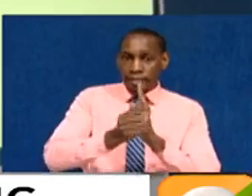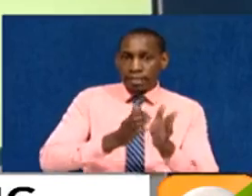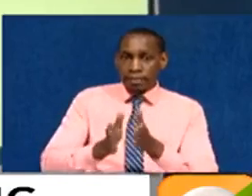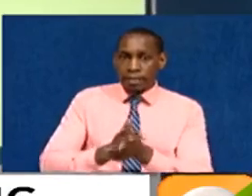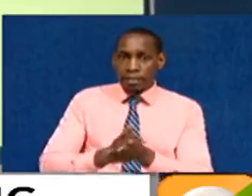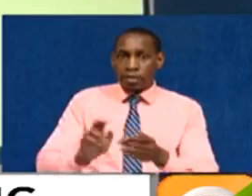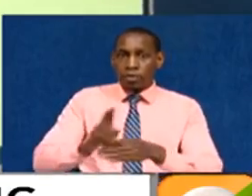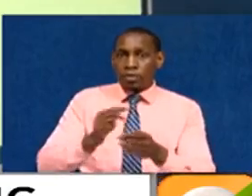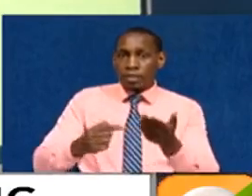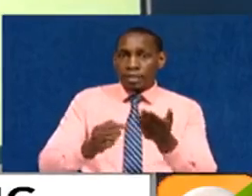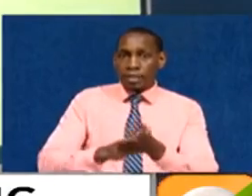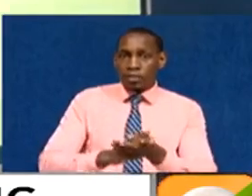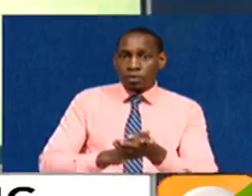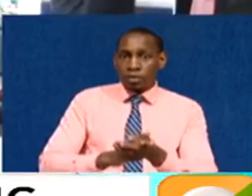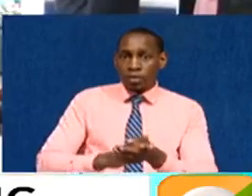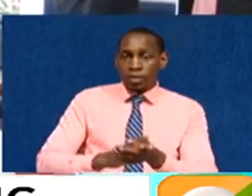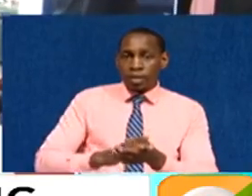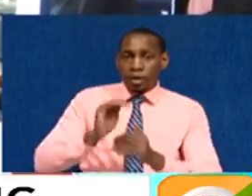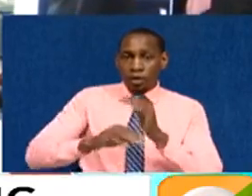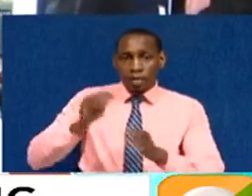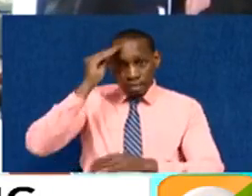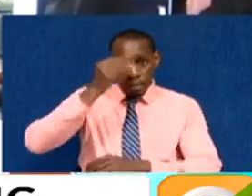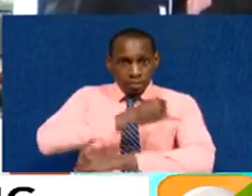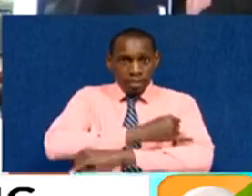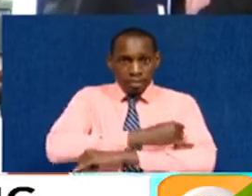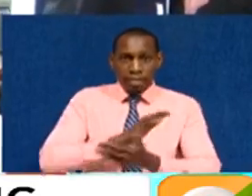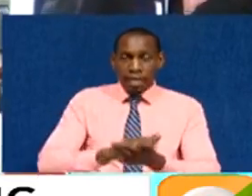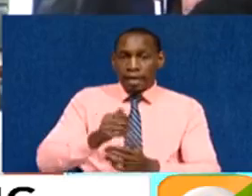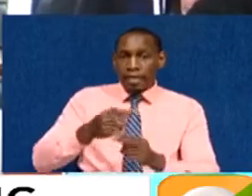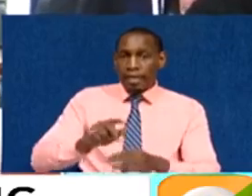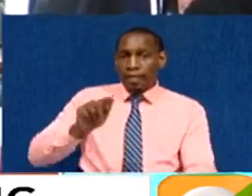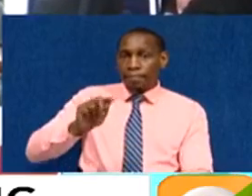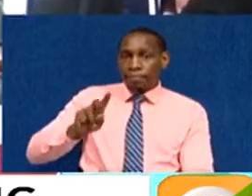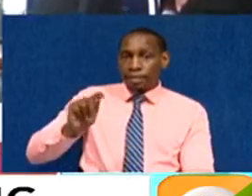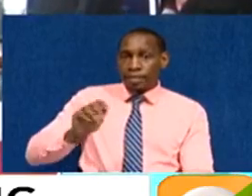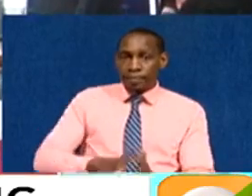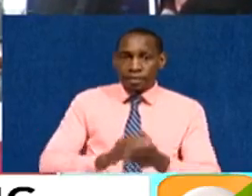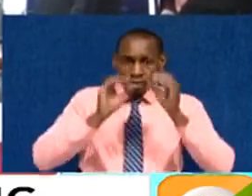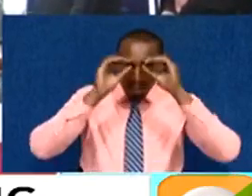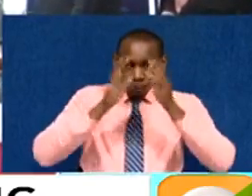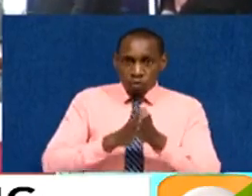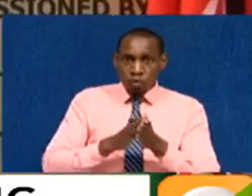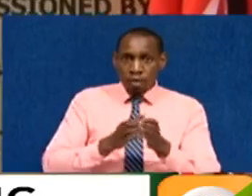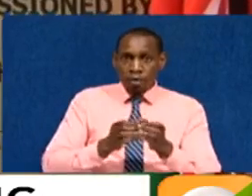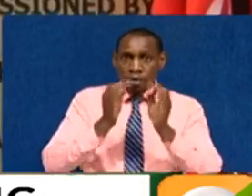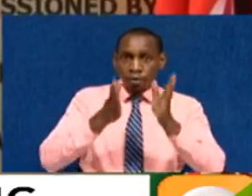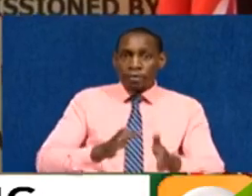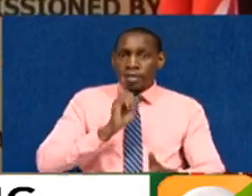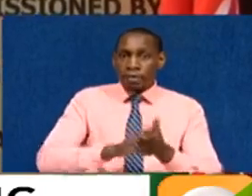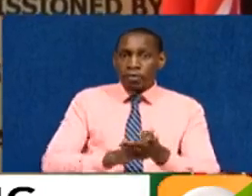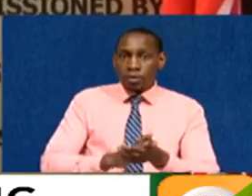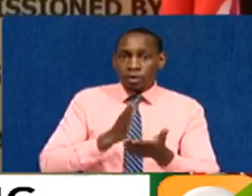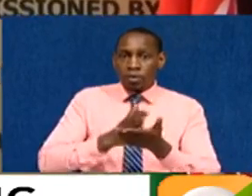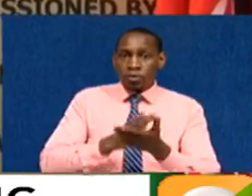in technical, vocational, and educational institutions, also known as TVETs. Google's Charles Murito says skills development is key